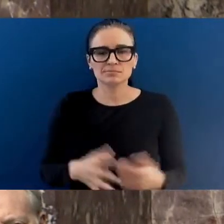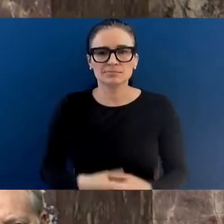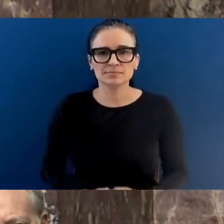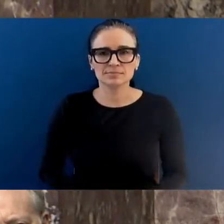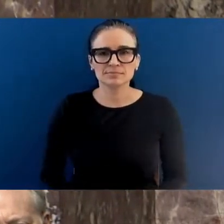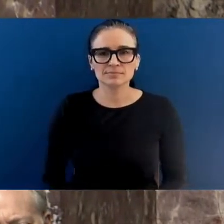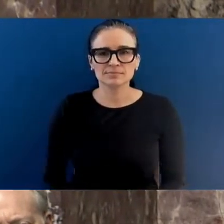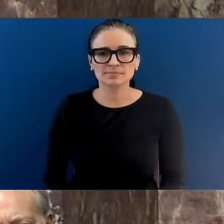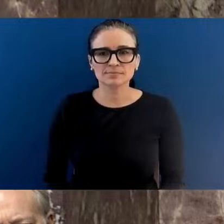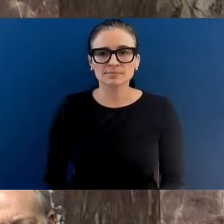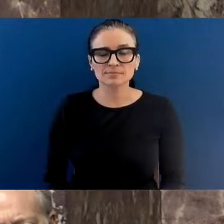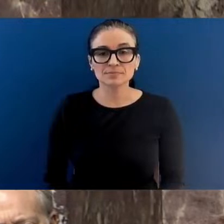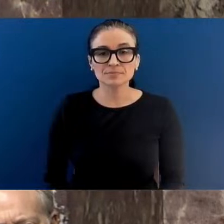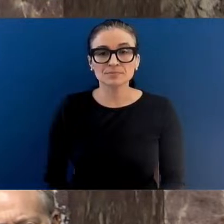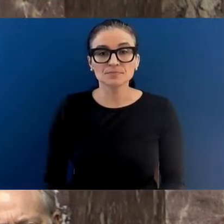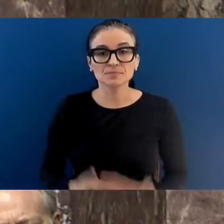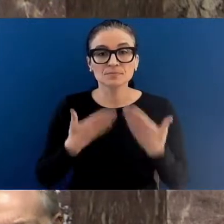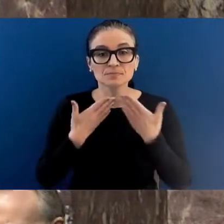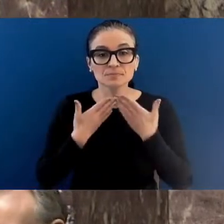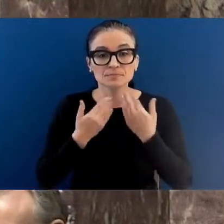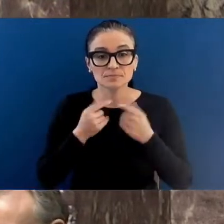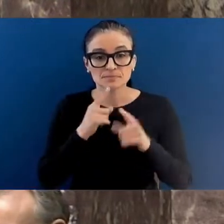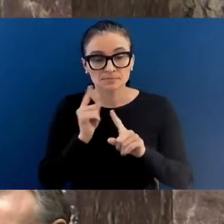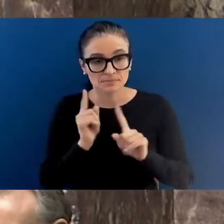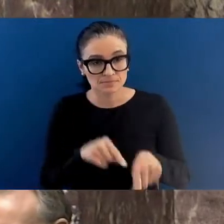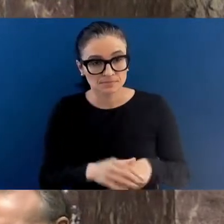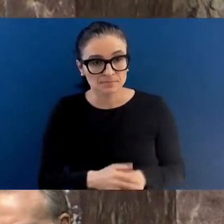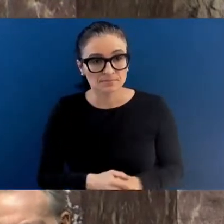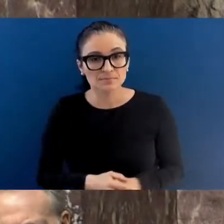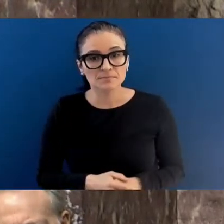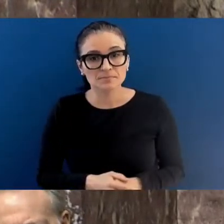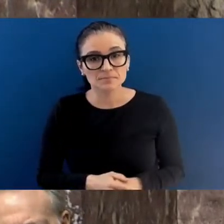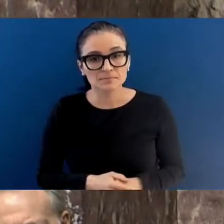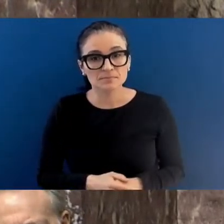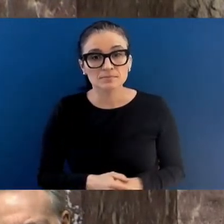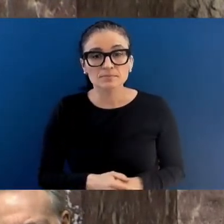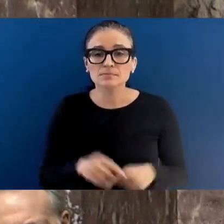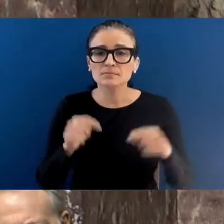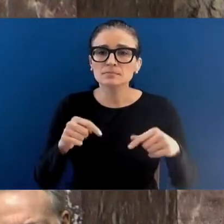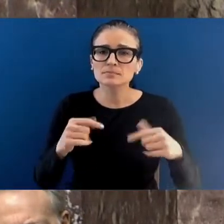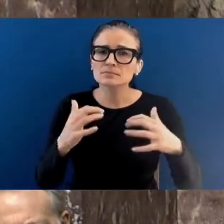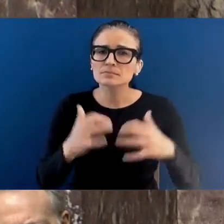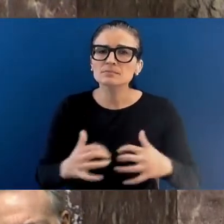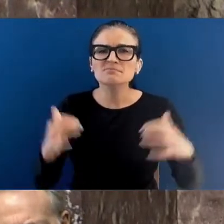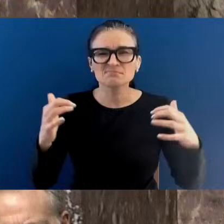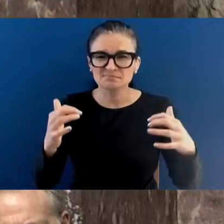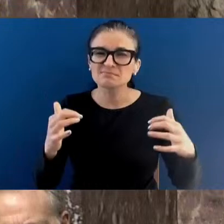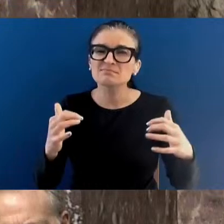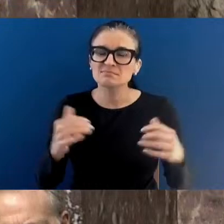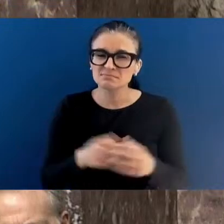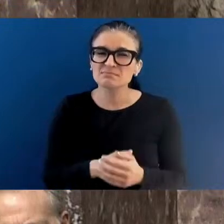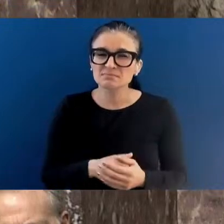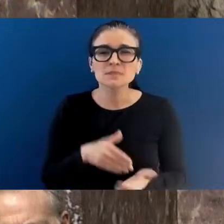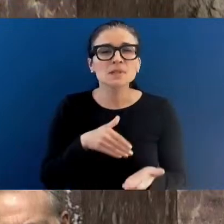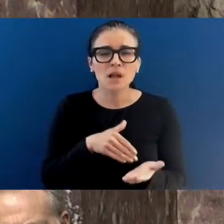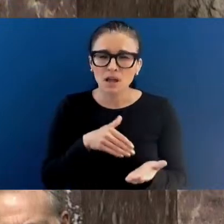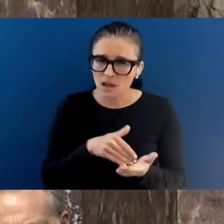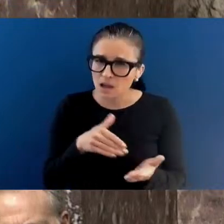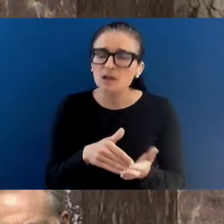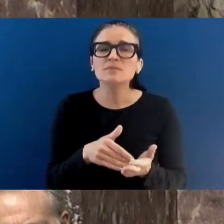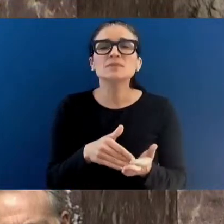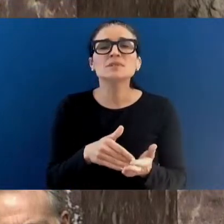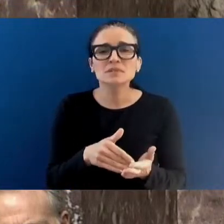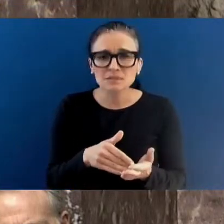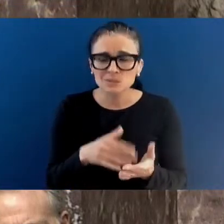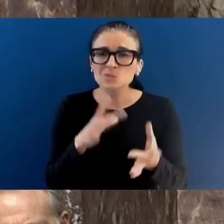discussed in this House how we collectively have a responsibility to push back against hate in any form. We have shared